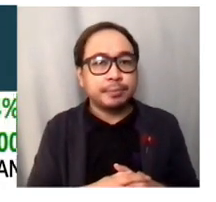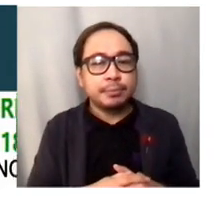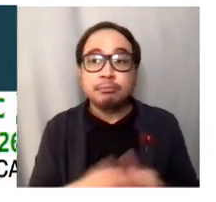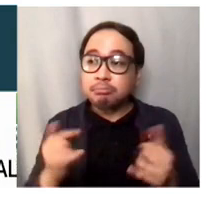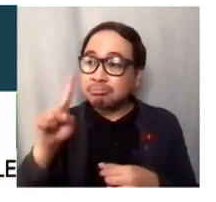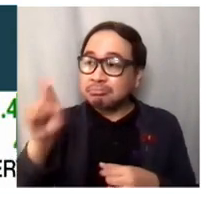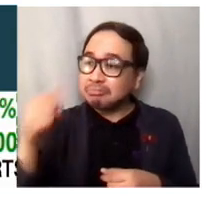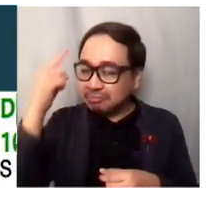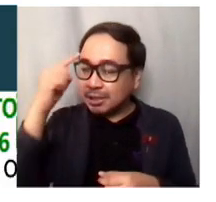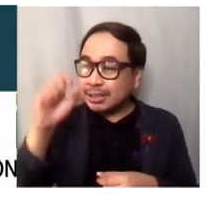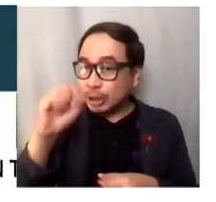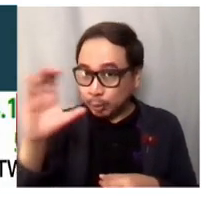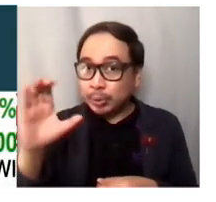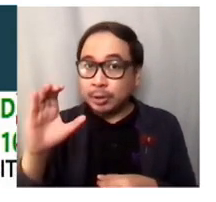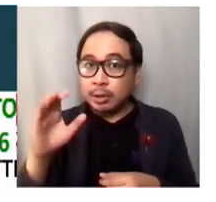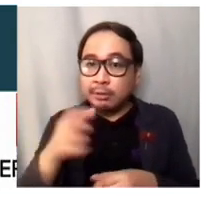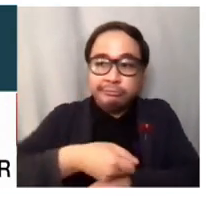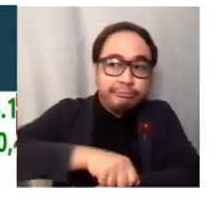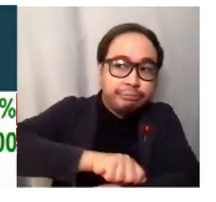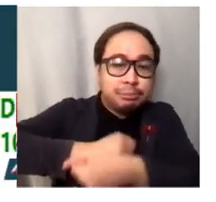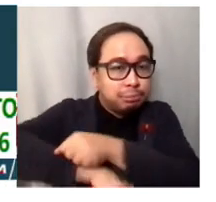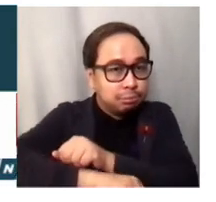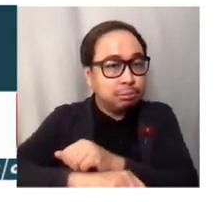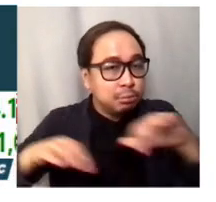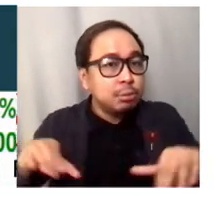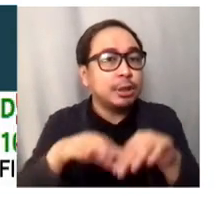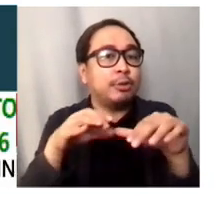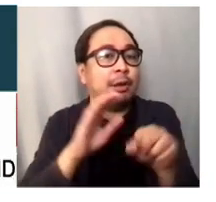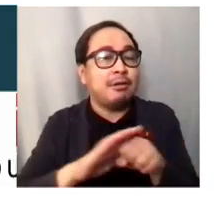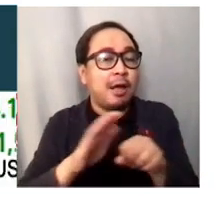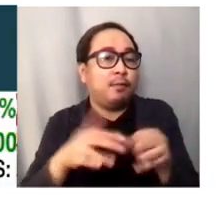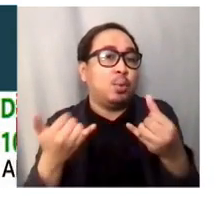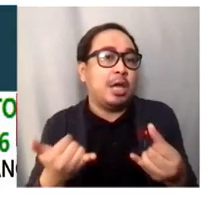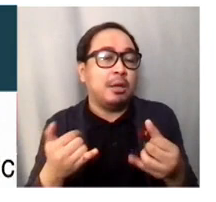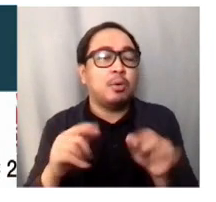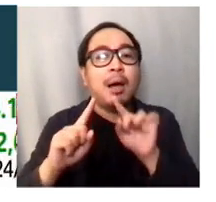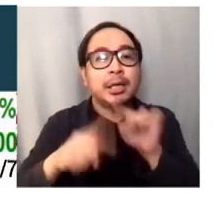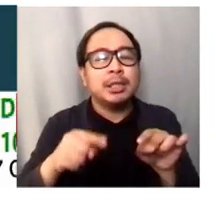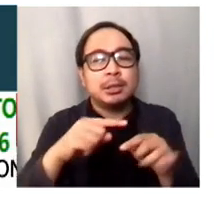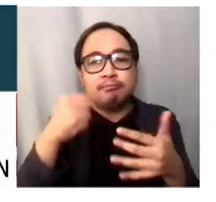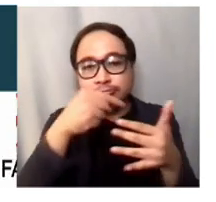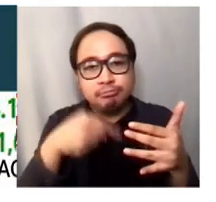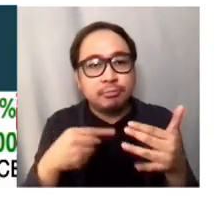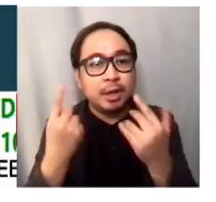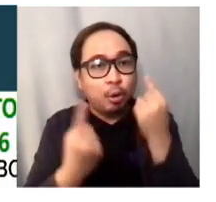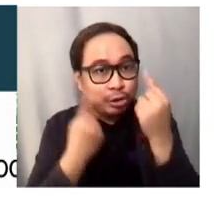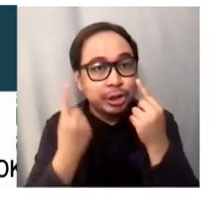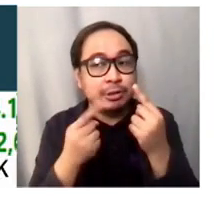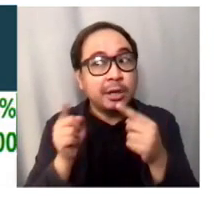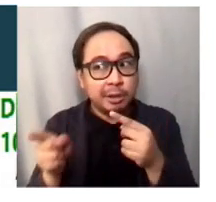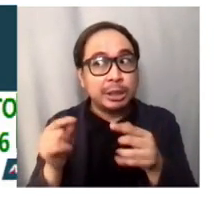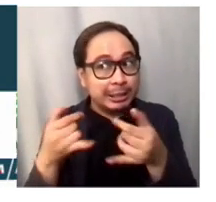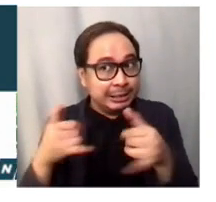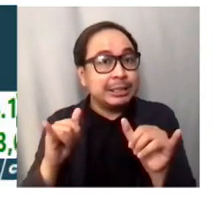Supreme Court will be dynamic enough in this day and age to address all these concerns and be relevant?